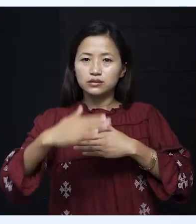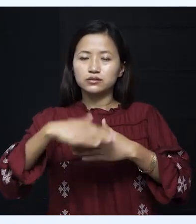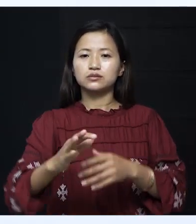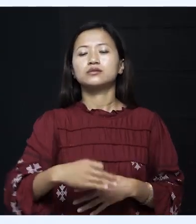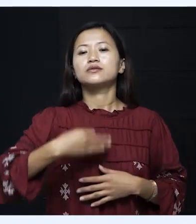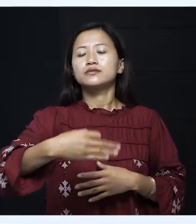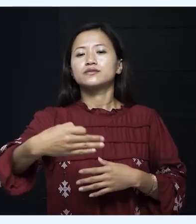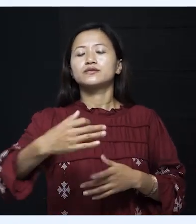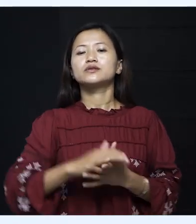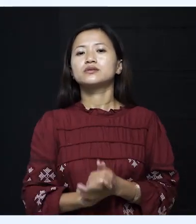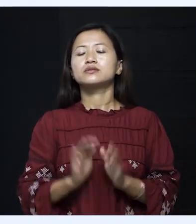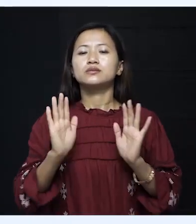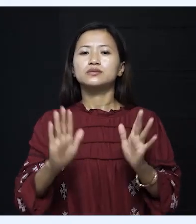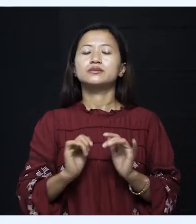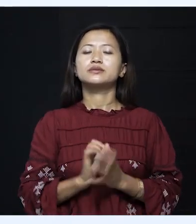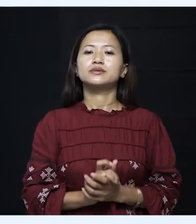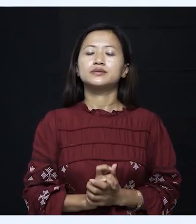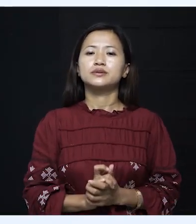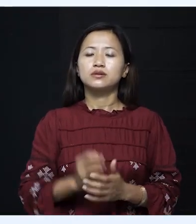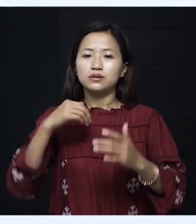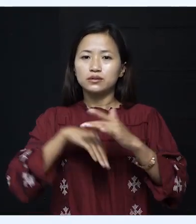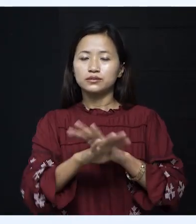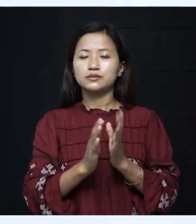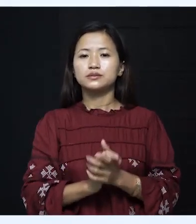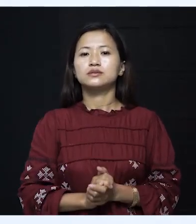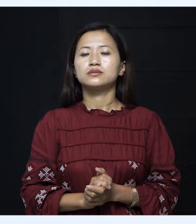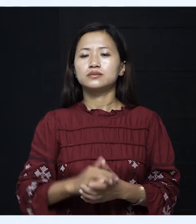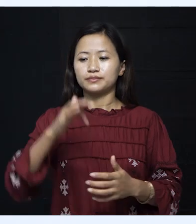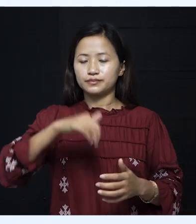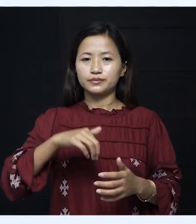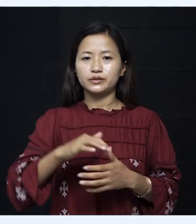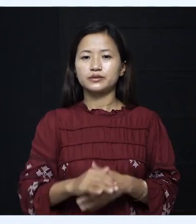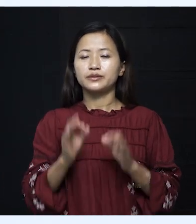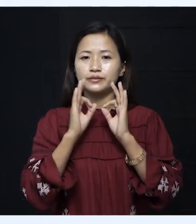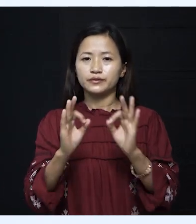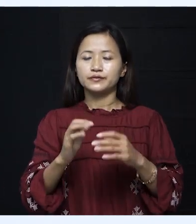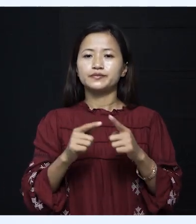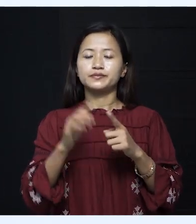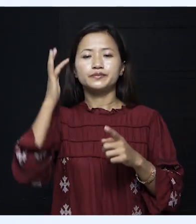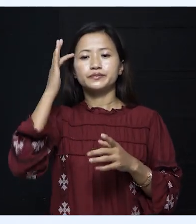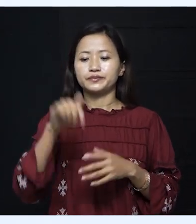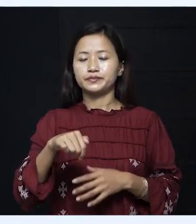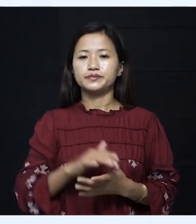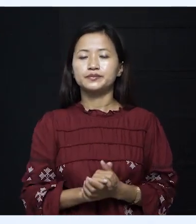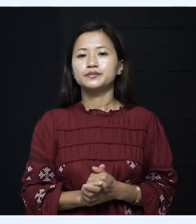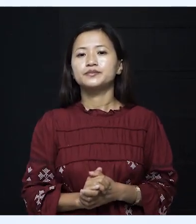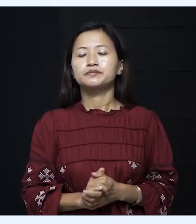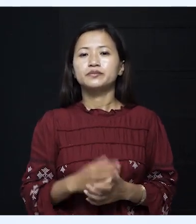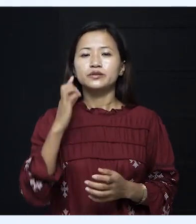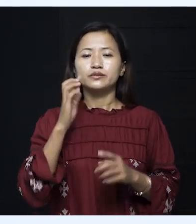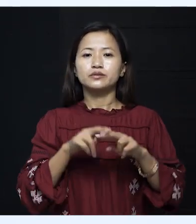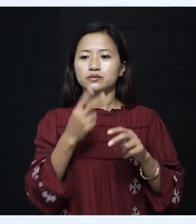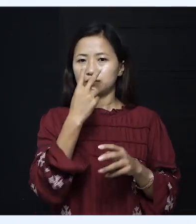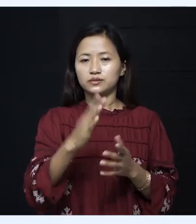the future. So that's what we have here under the present perfect tense here. So if we are